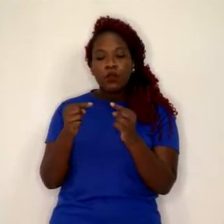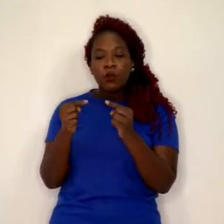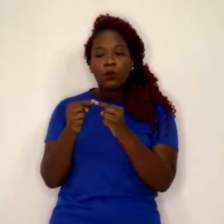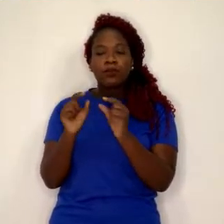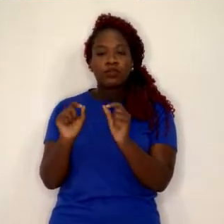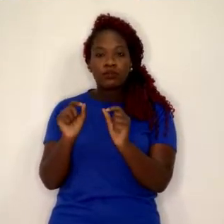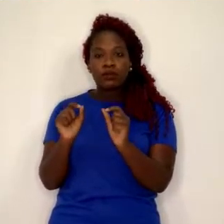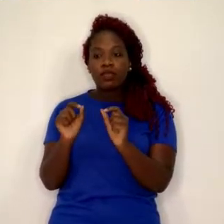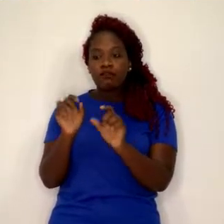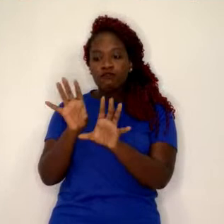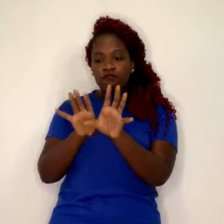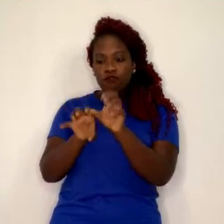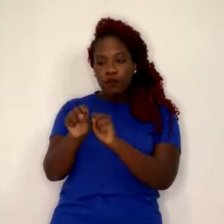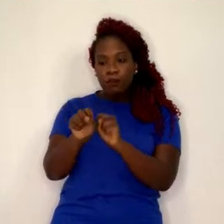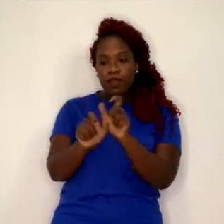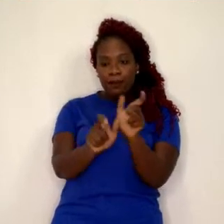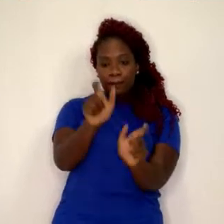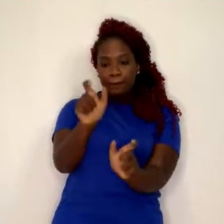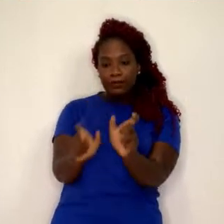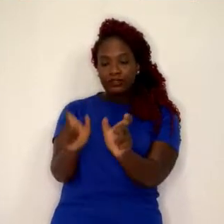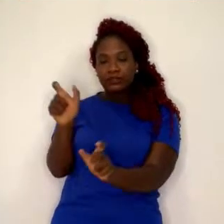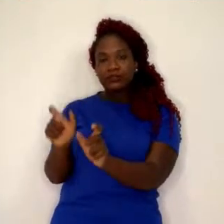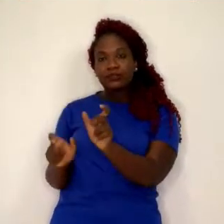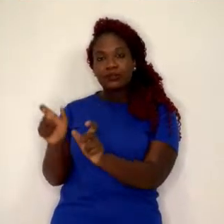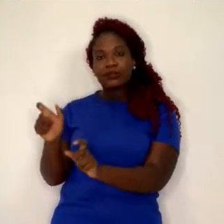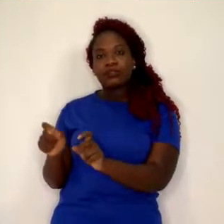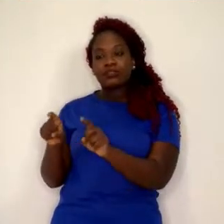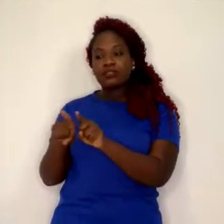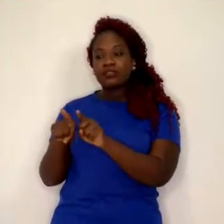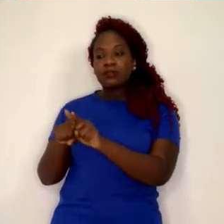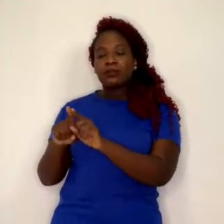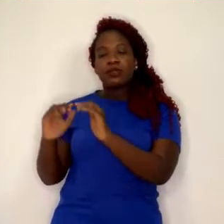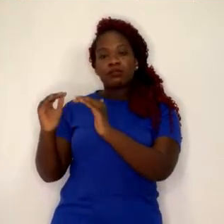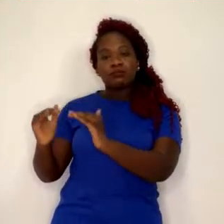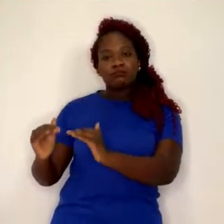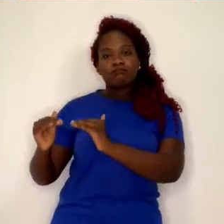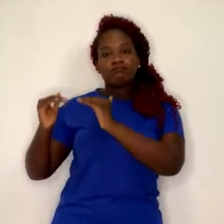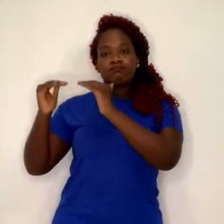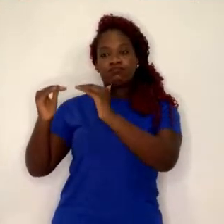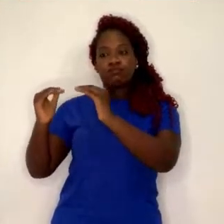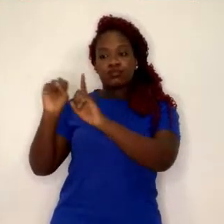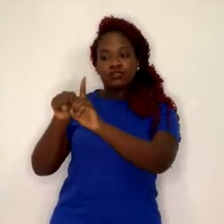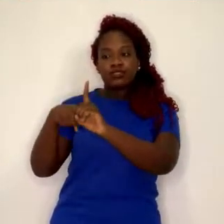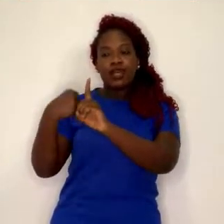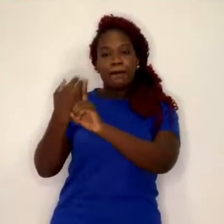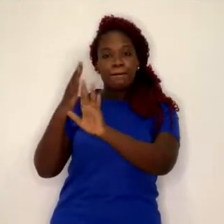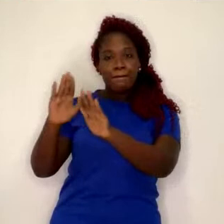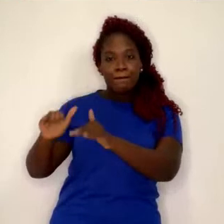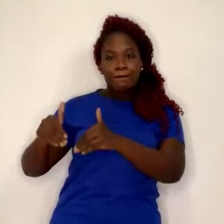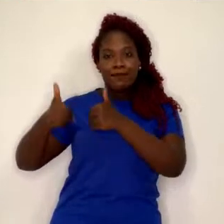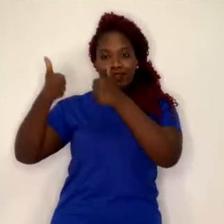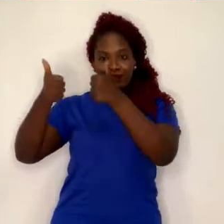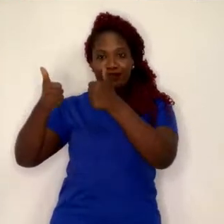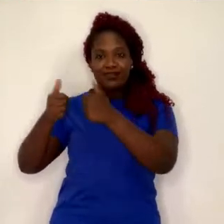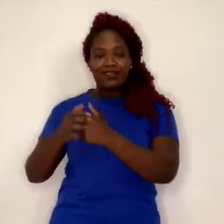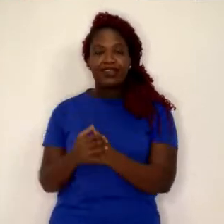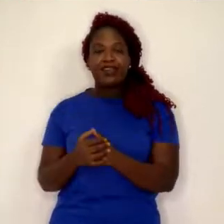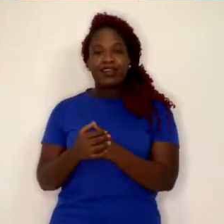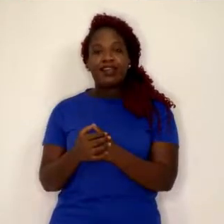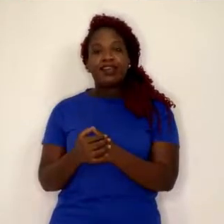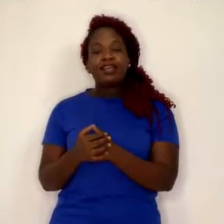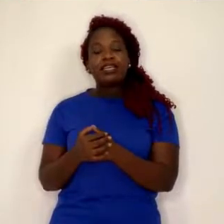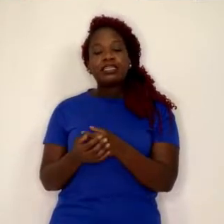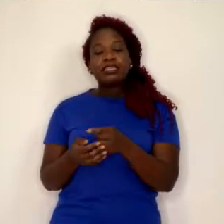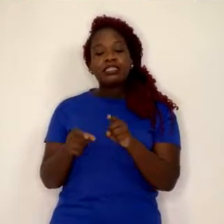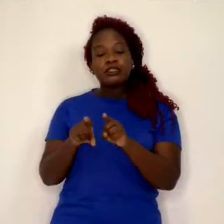posed in training subjects and providing education to subjects